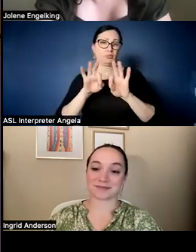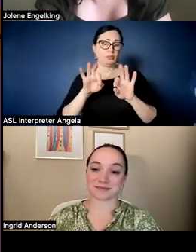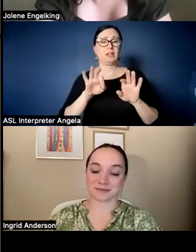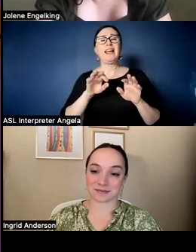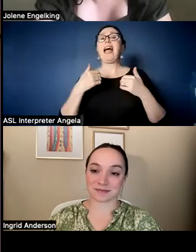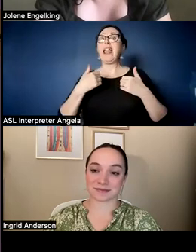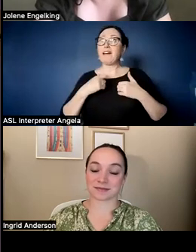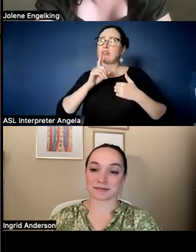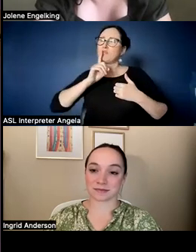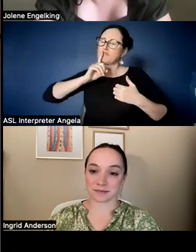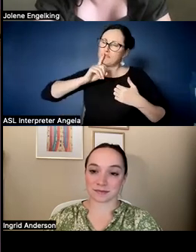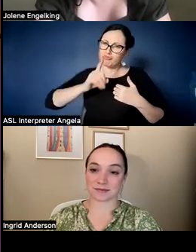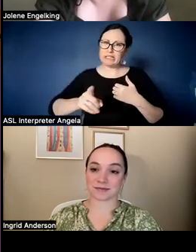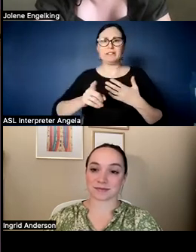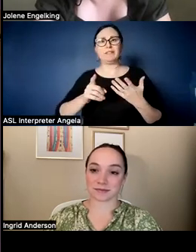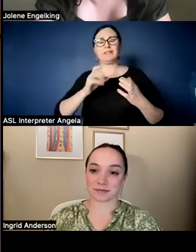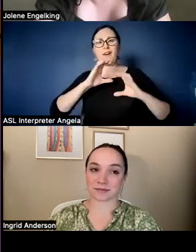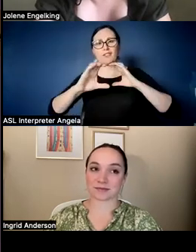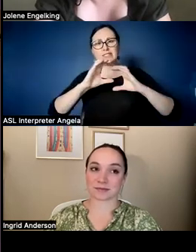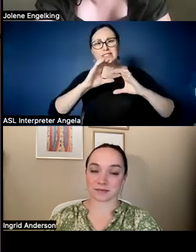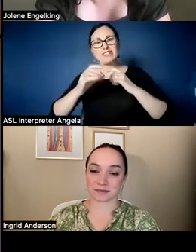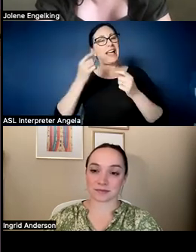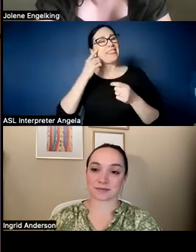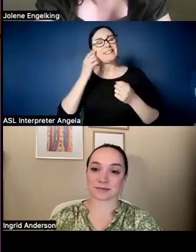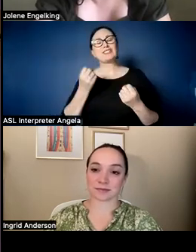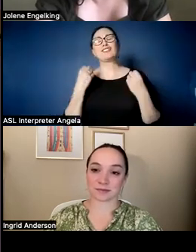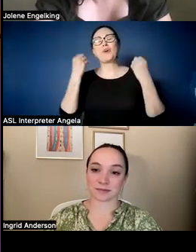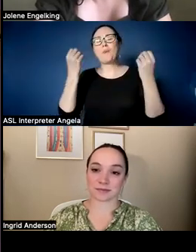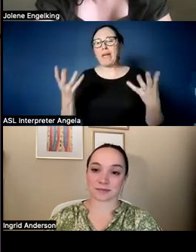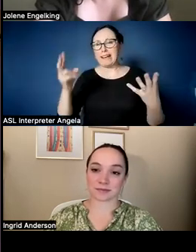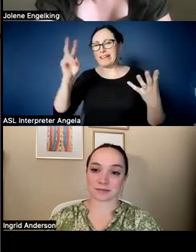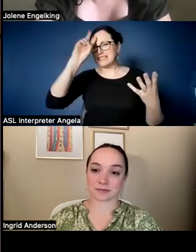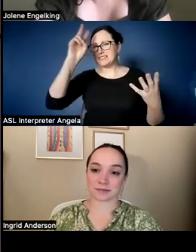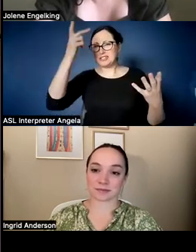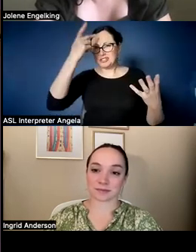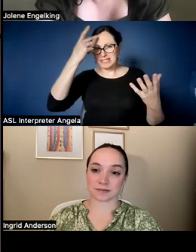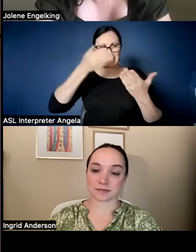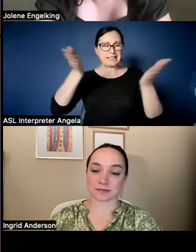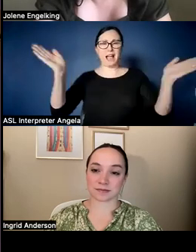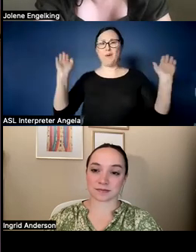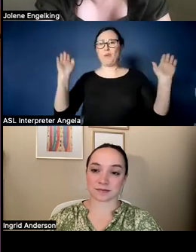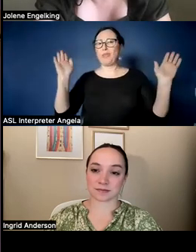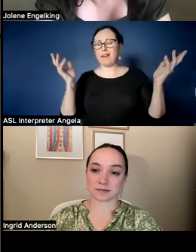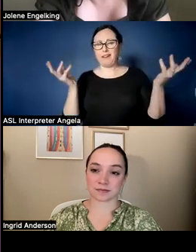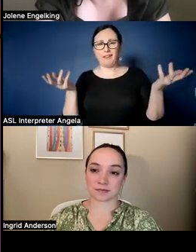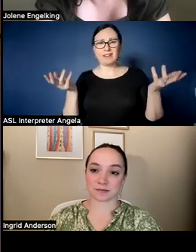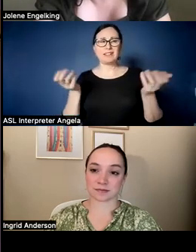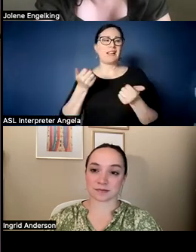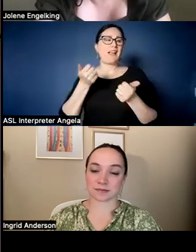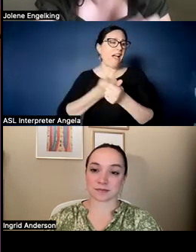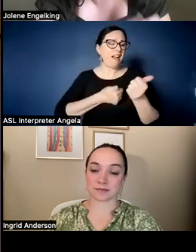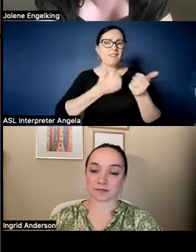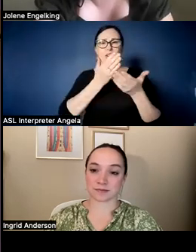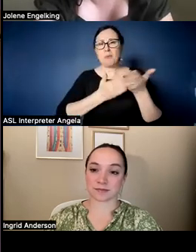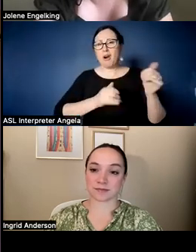because I think that there's so many misconceptions out there about every single every single part of a system or every